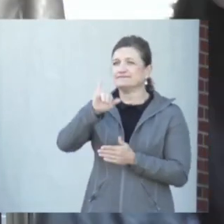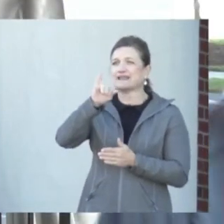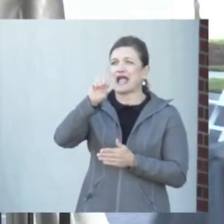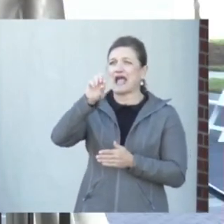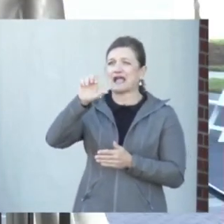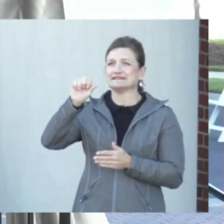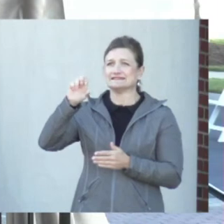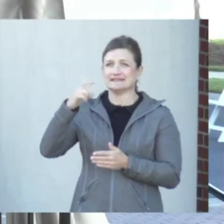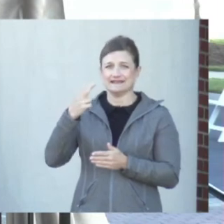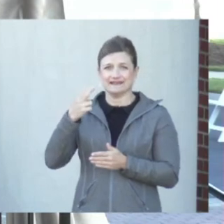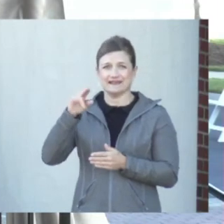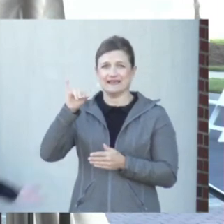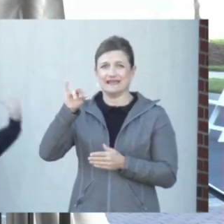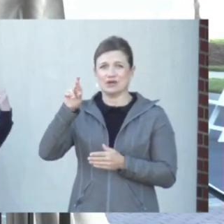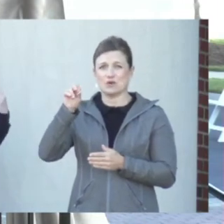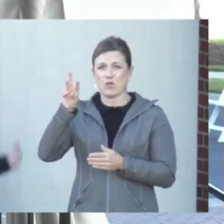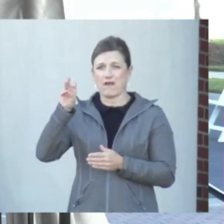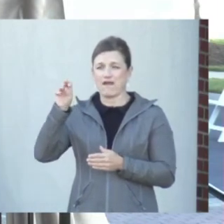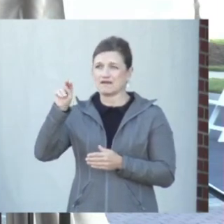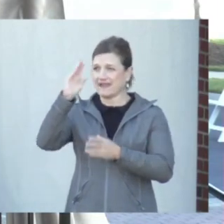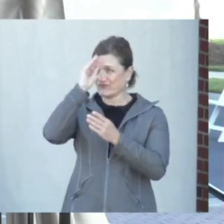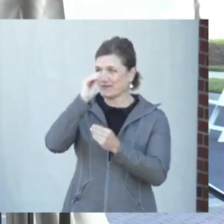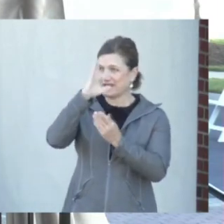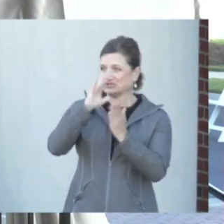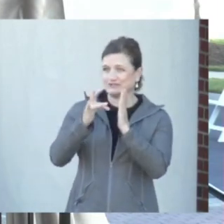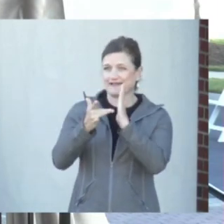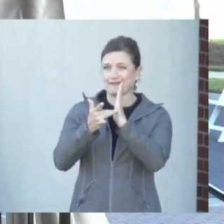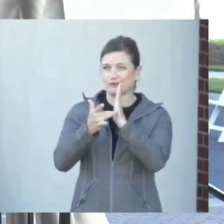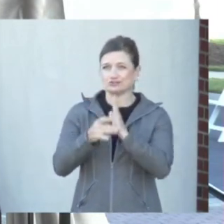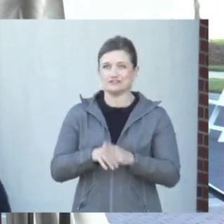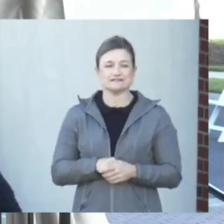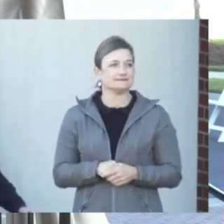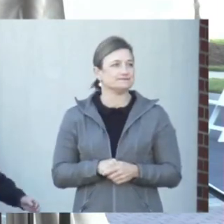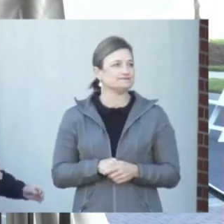Isaac Irwana, Information Technology.